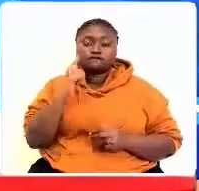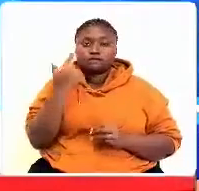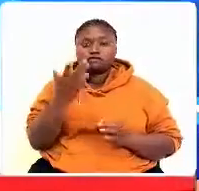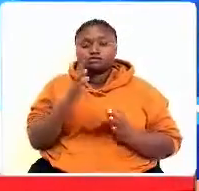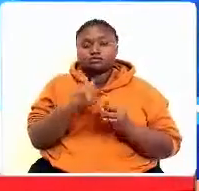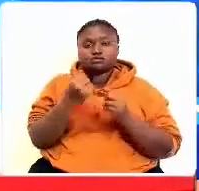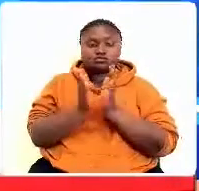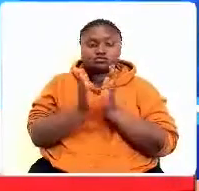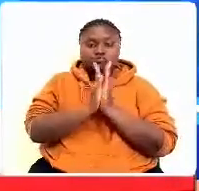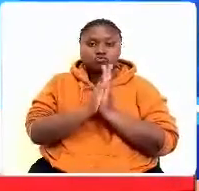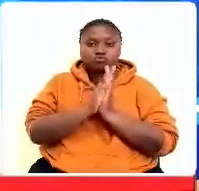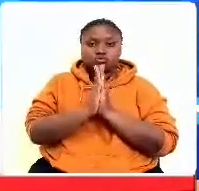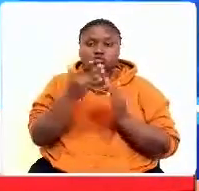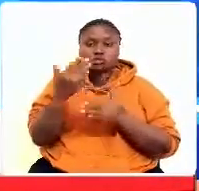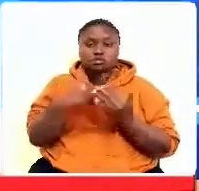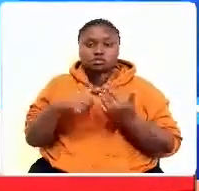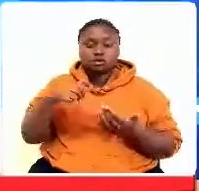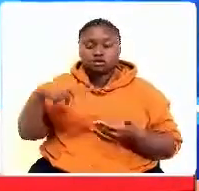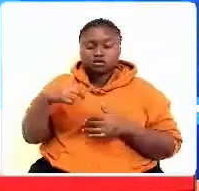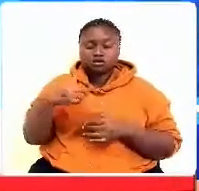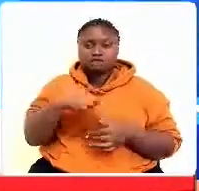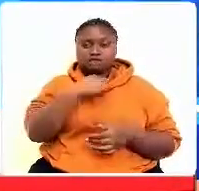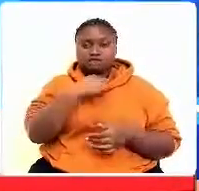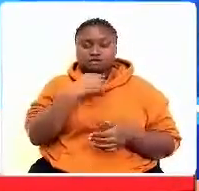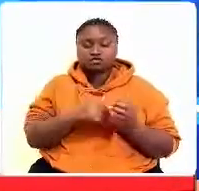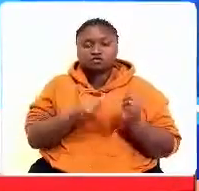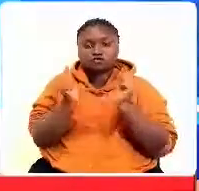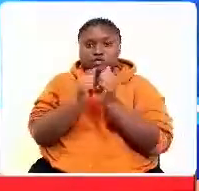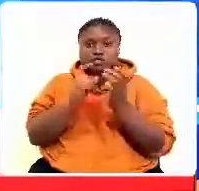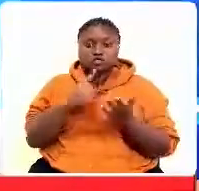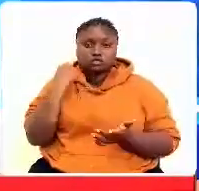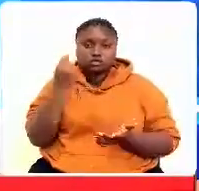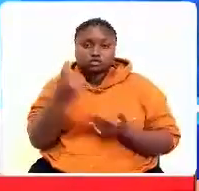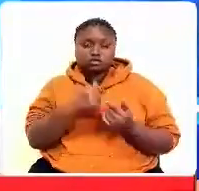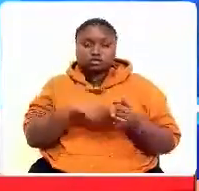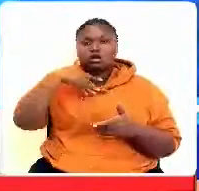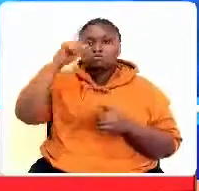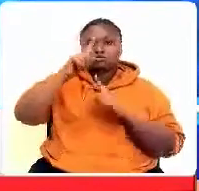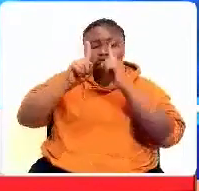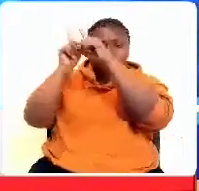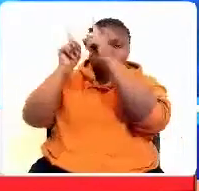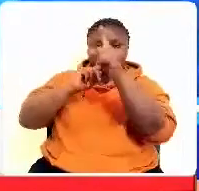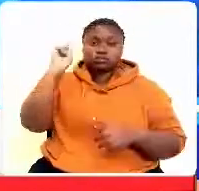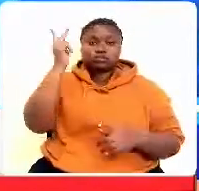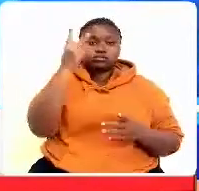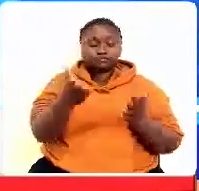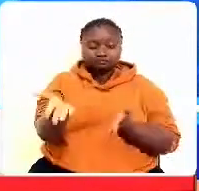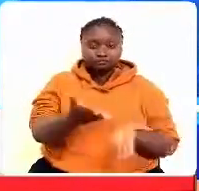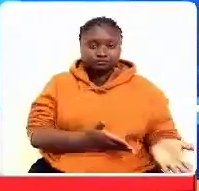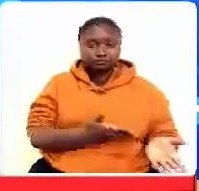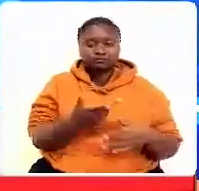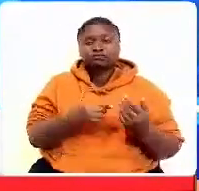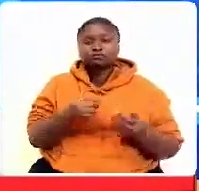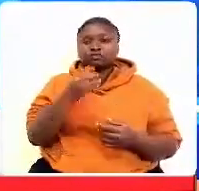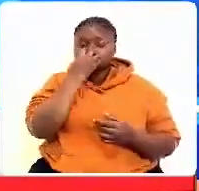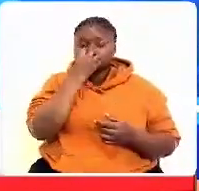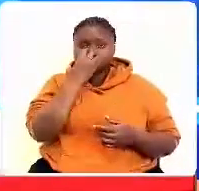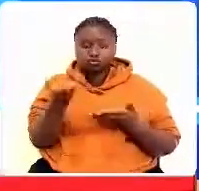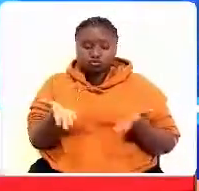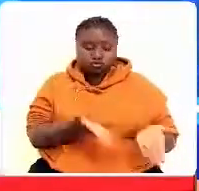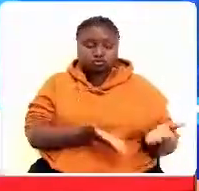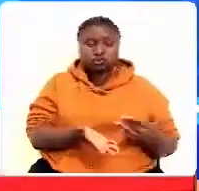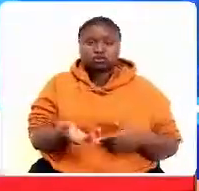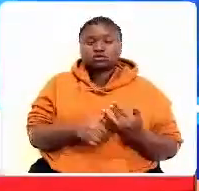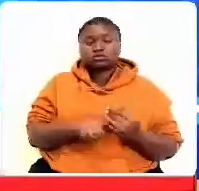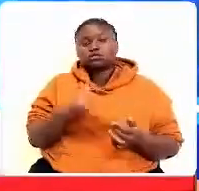Na tukia bereria ni ate ishera inerea kere ya dhiko ikomi aleja wa furuli munini wa mutogoria wa furuli dagitare William Ruto